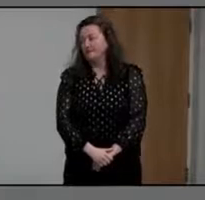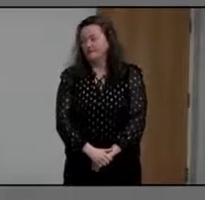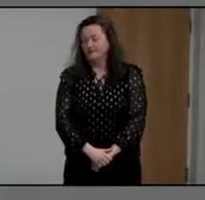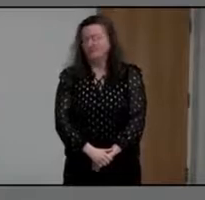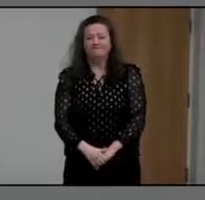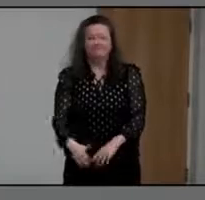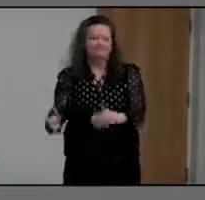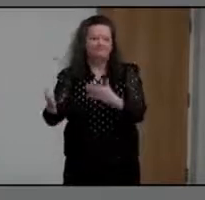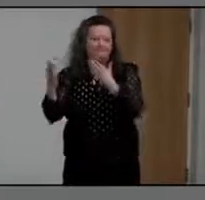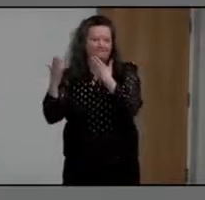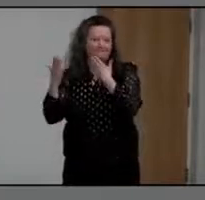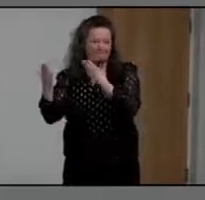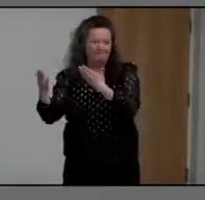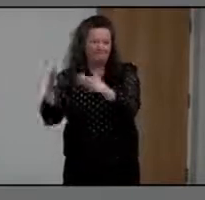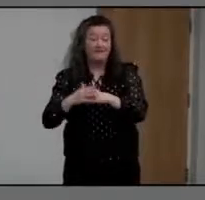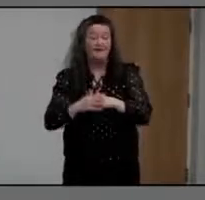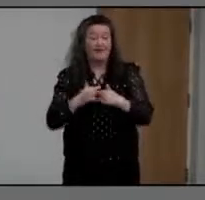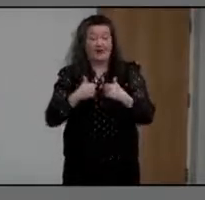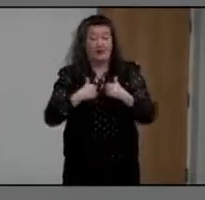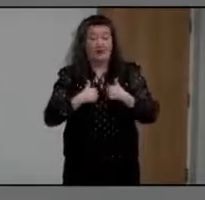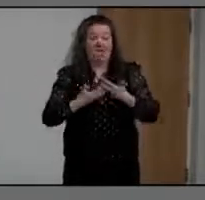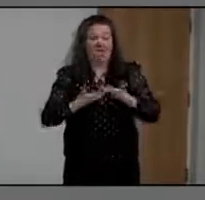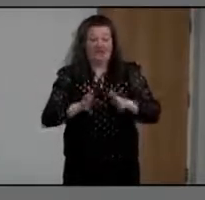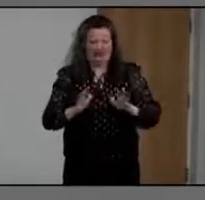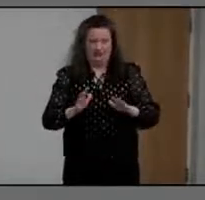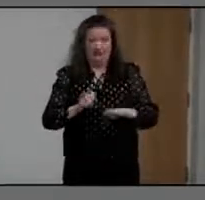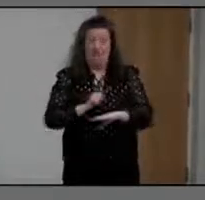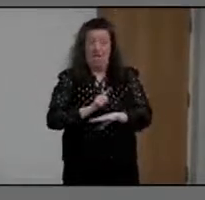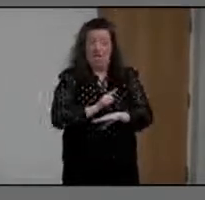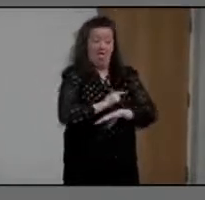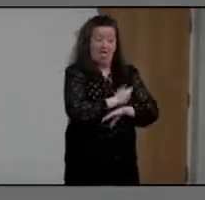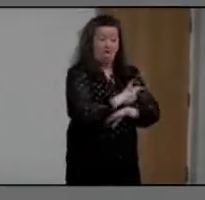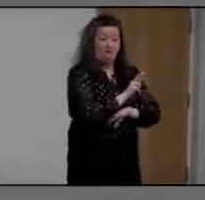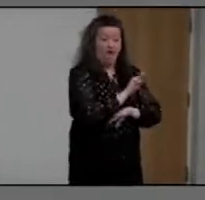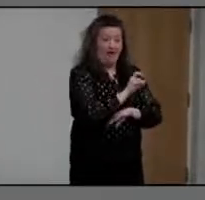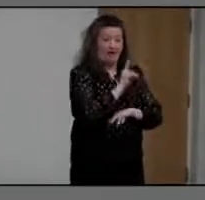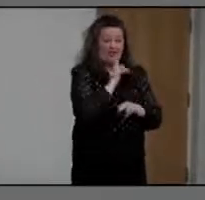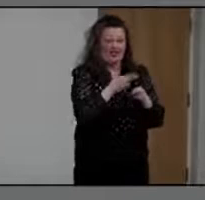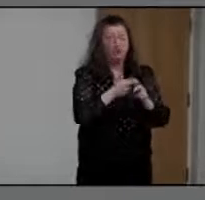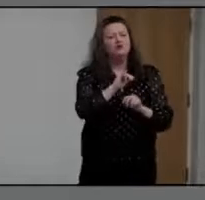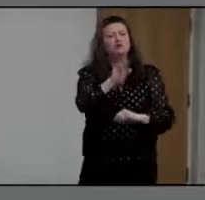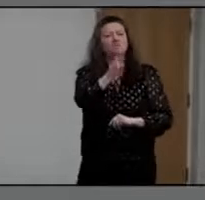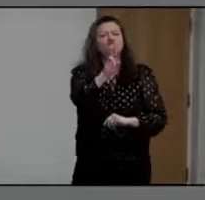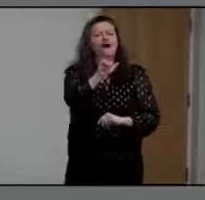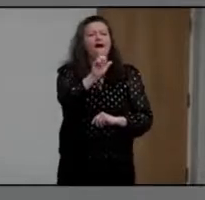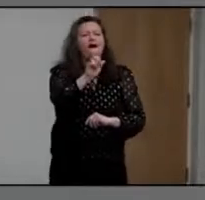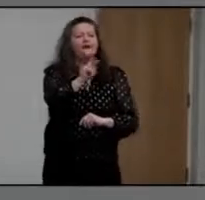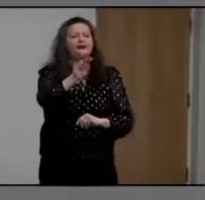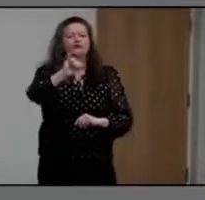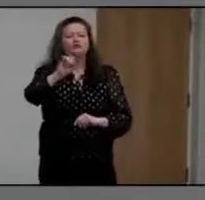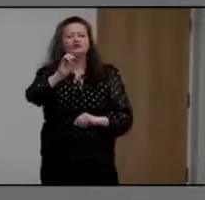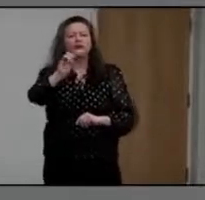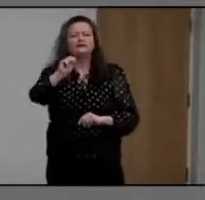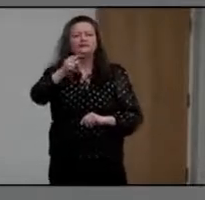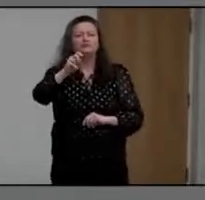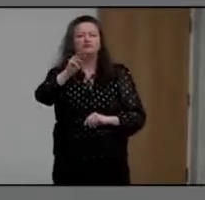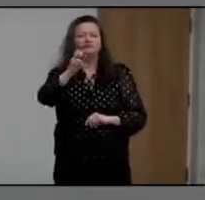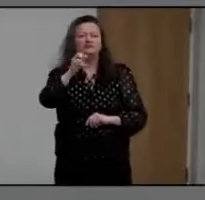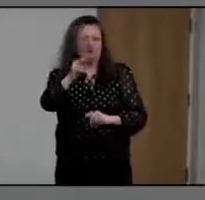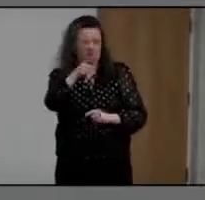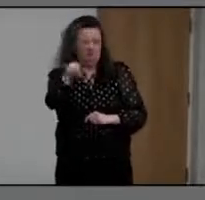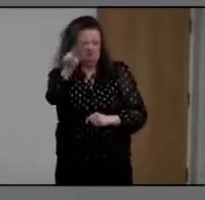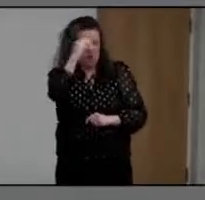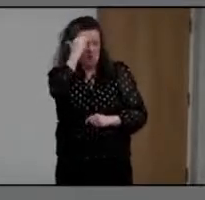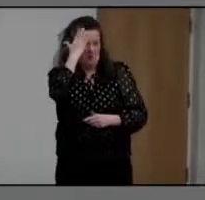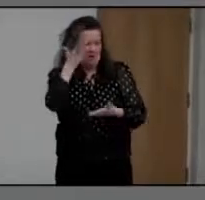Thanks very much, and now I'm going to hand the mic over to you, Ryan, in just a minute. Welcome, Ryan Jesperson. As many of you know, I'm sure, Ryan